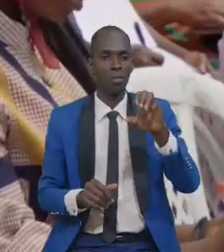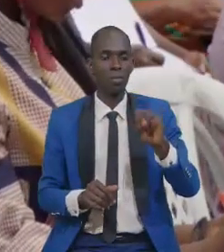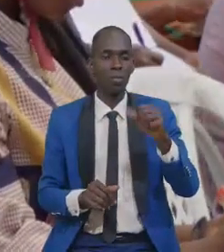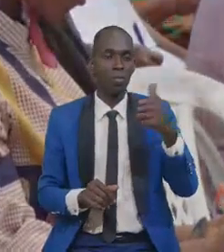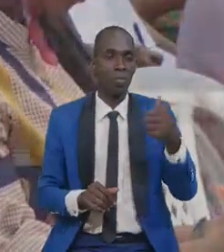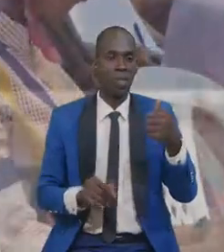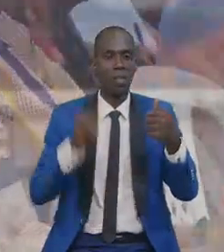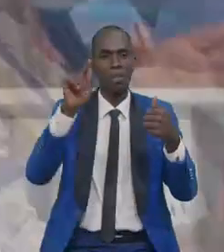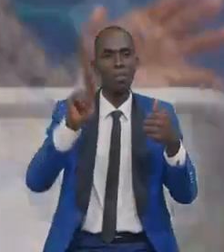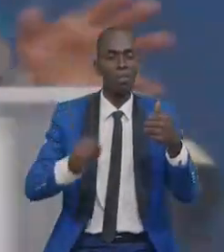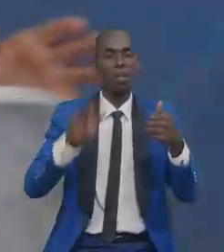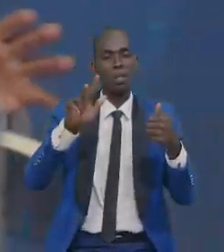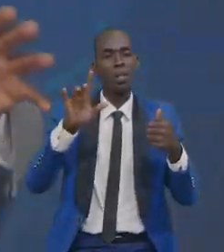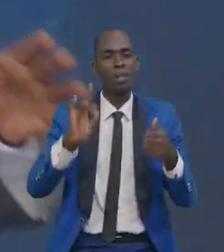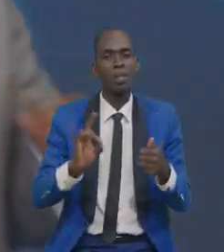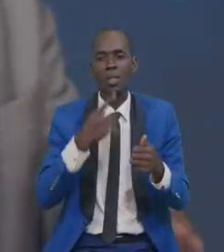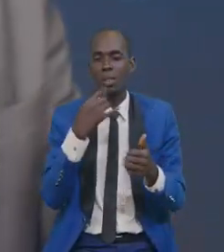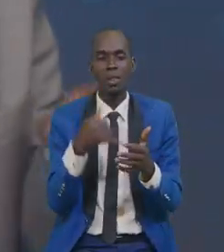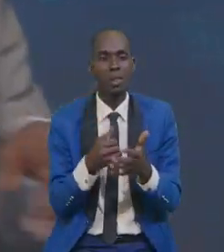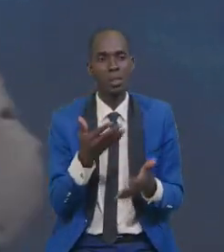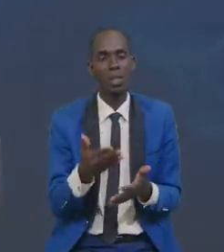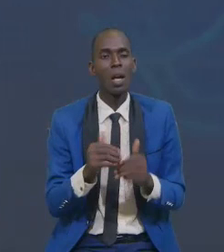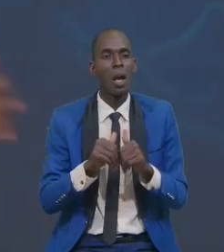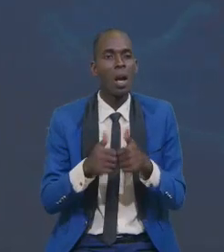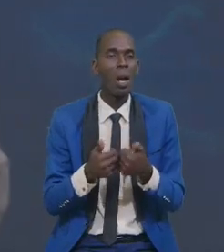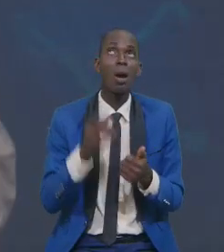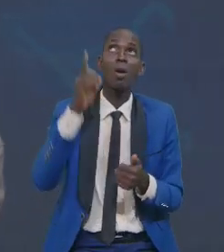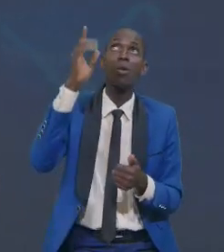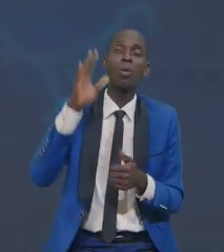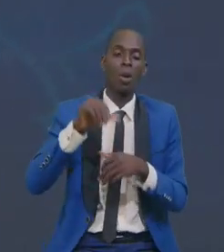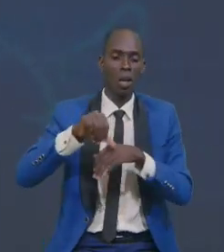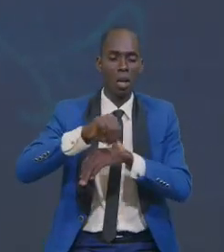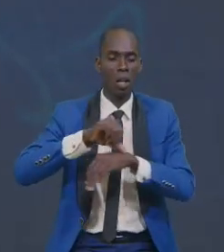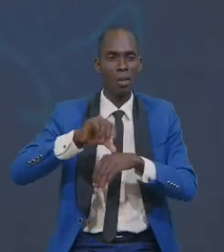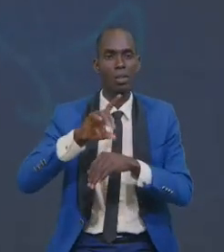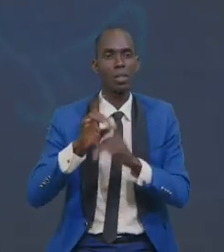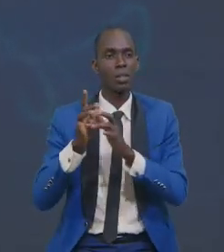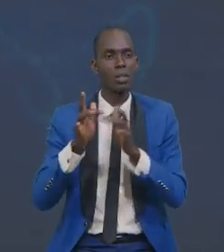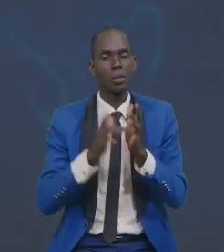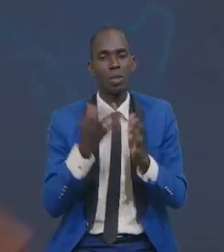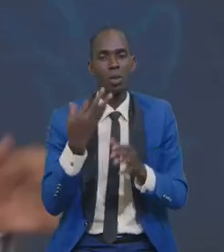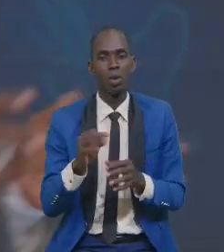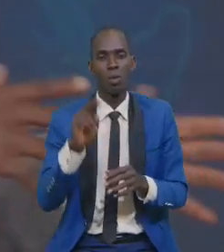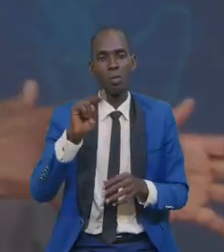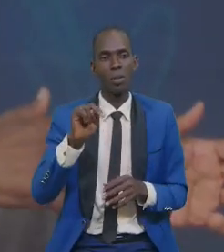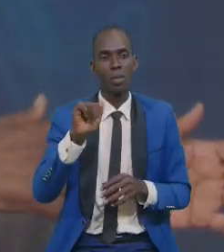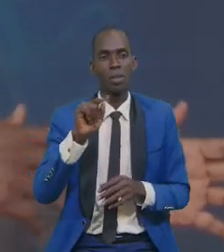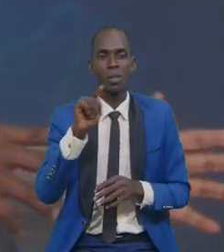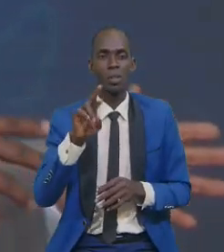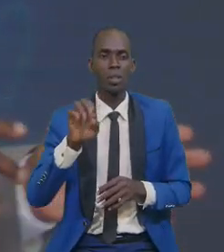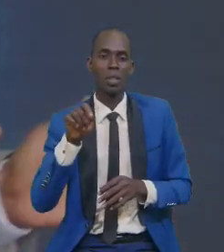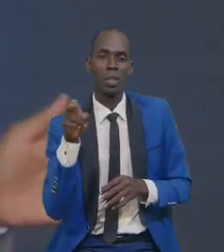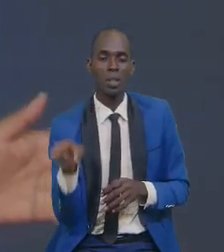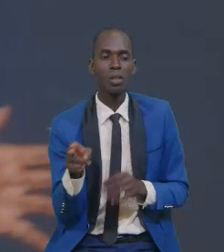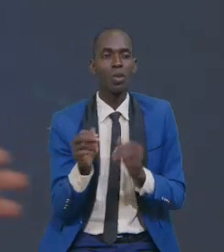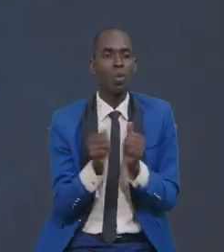38, it says how God anointed Jesus of Nazareth with the Holy Ghost and